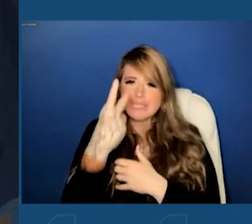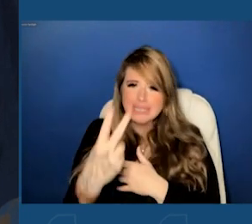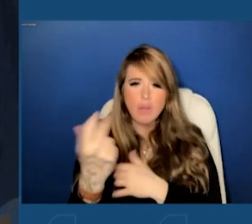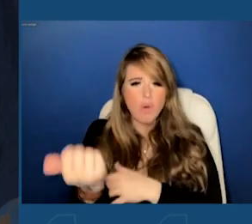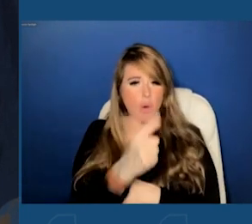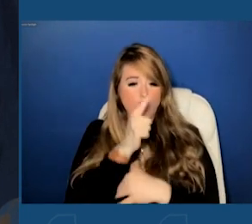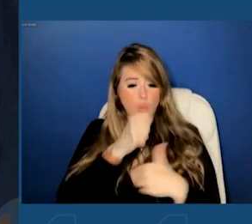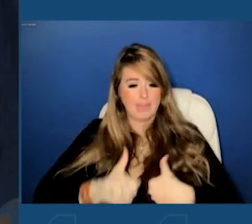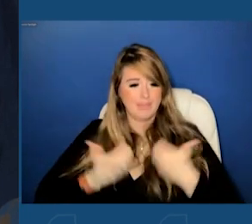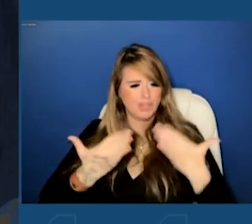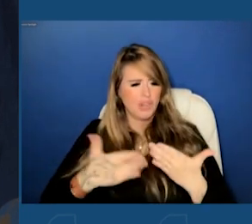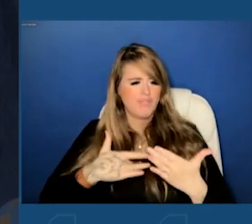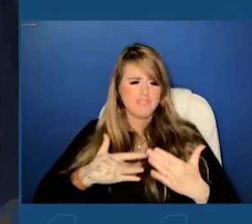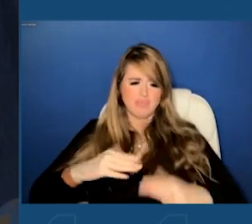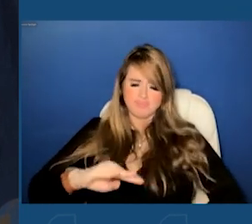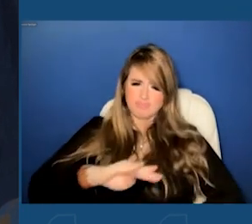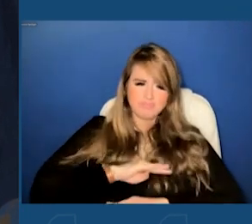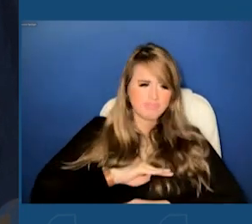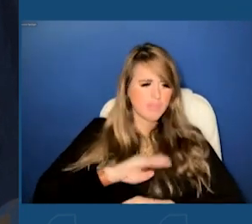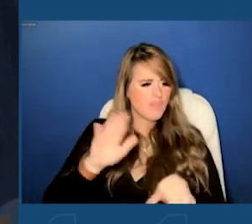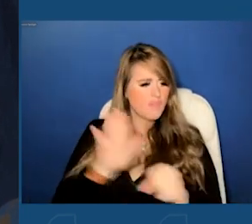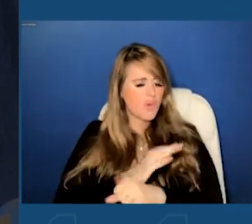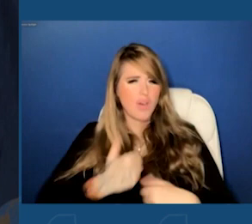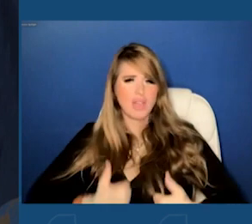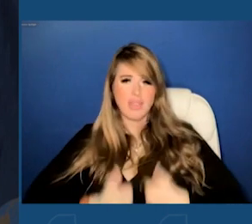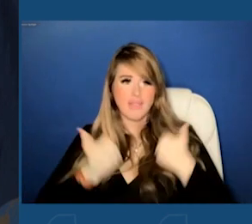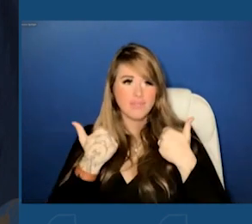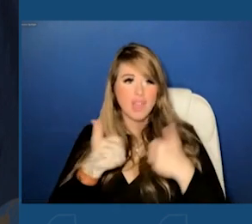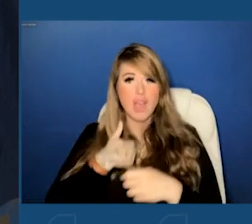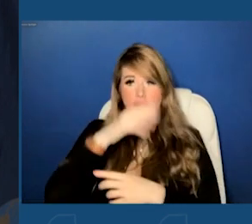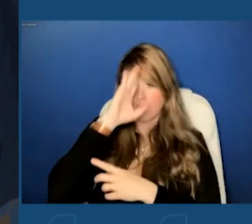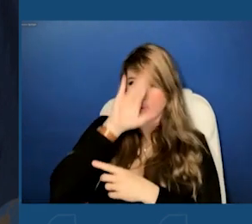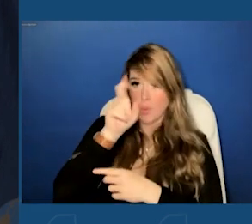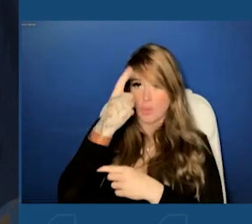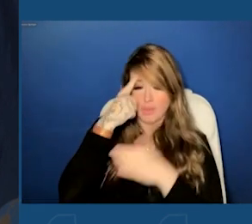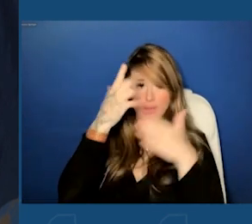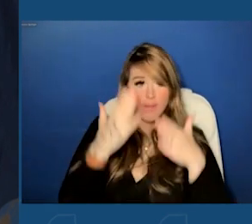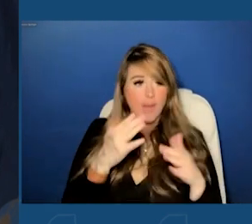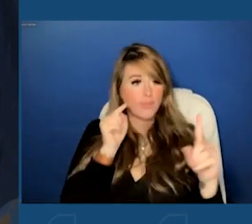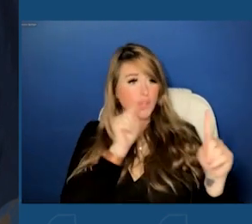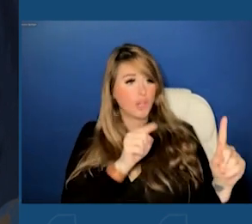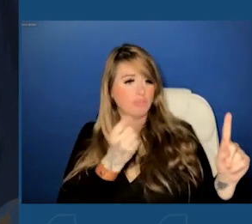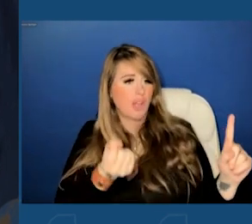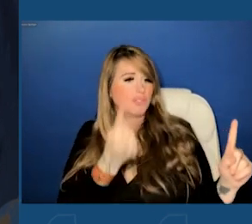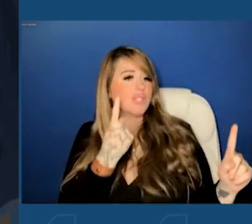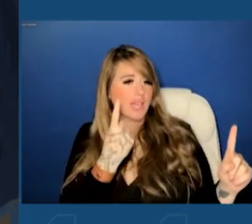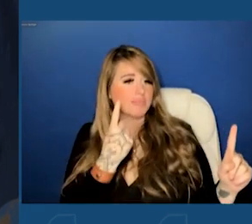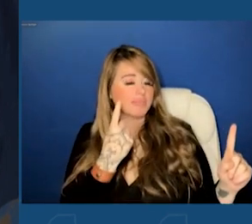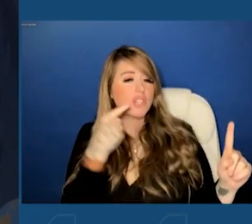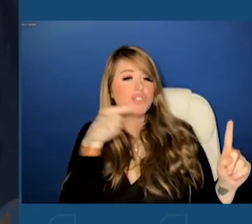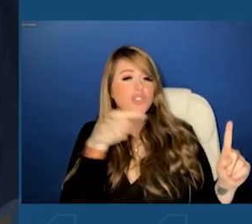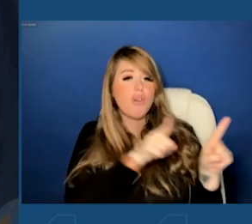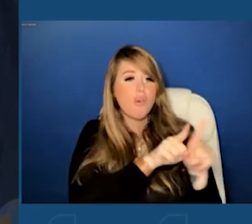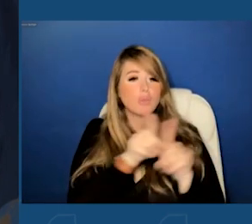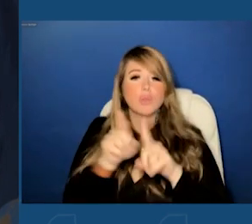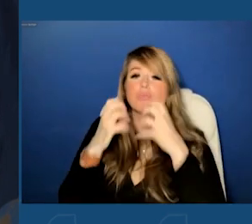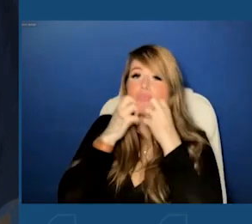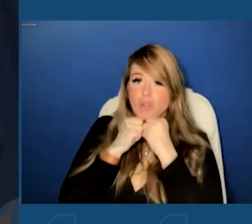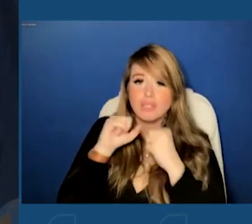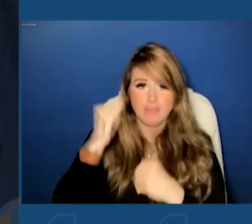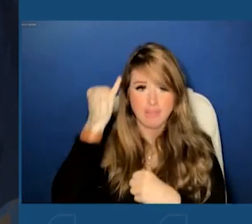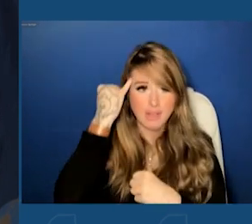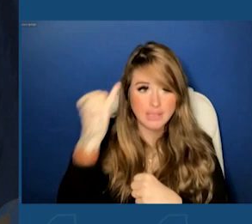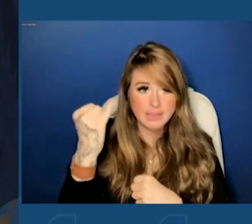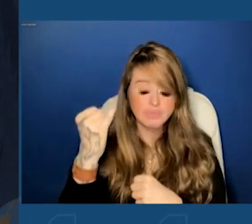here. I know that the governor understands that, and I know that she also embraces that. And that's